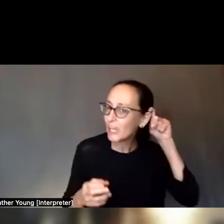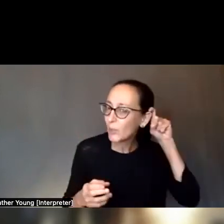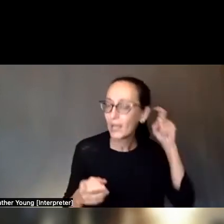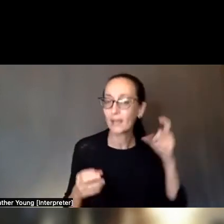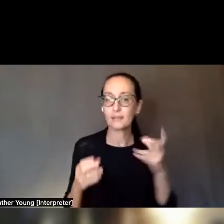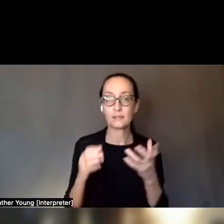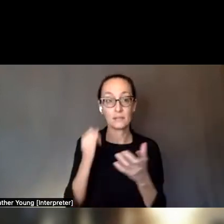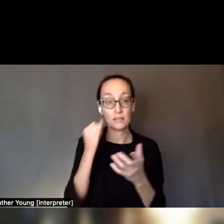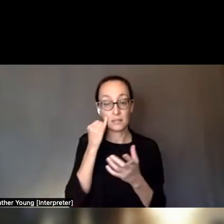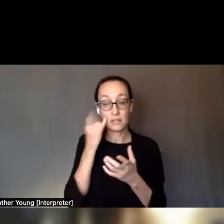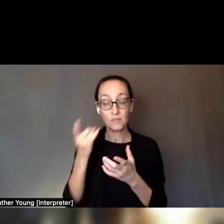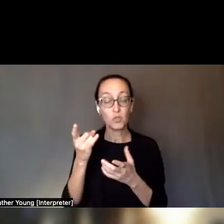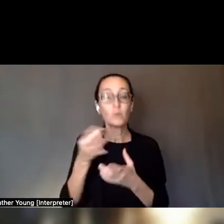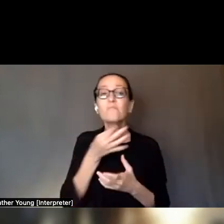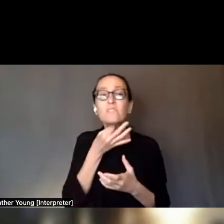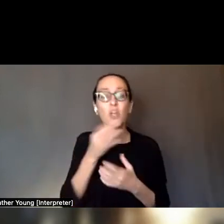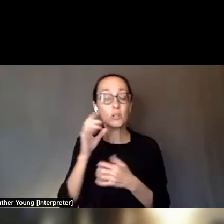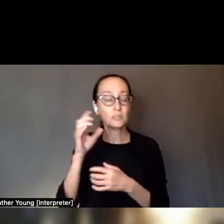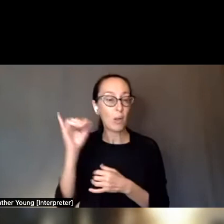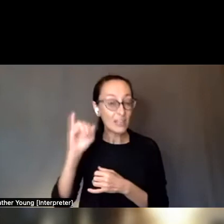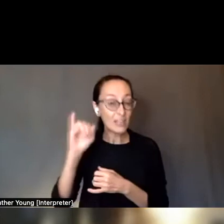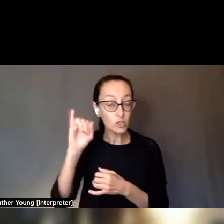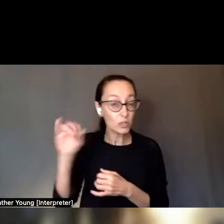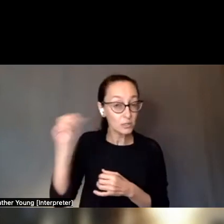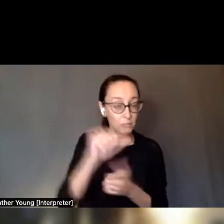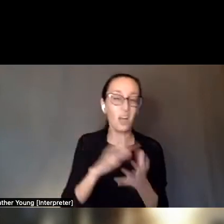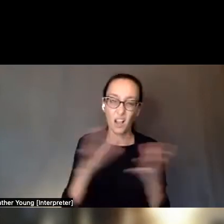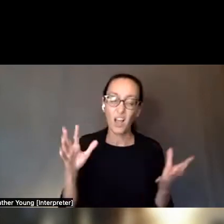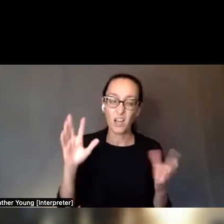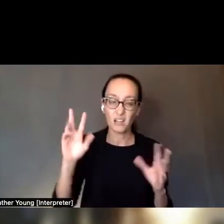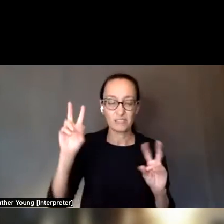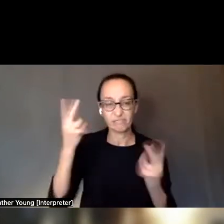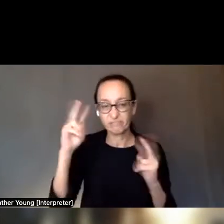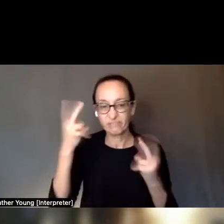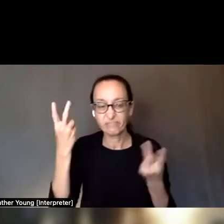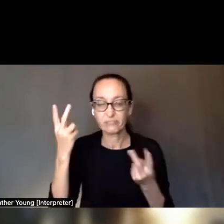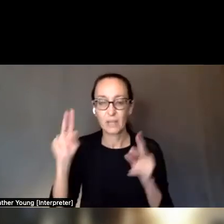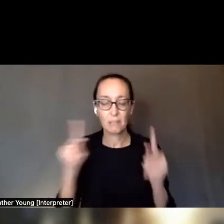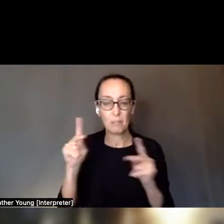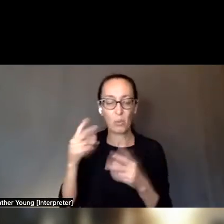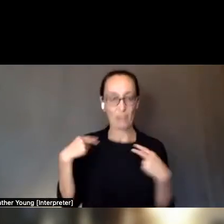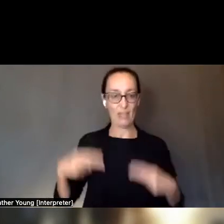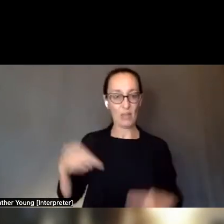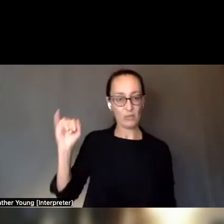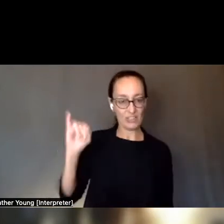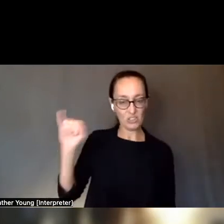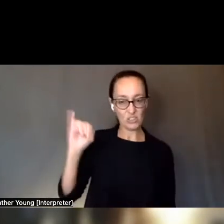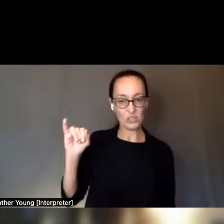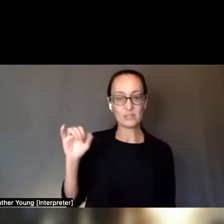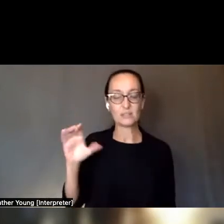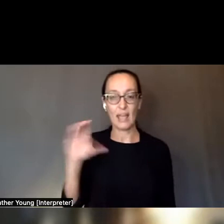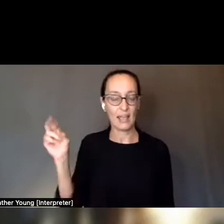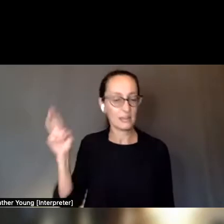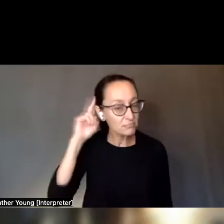a bit on health insurance, because there are a lot of misconceptions about health insurance and CI.